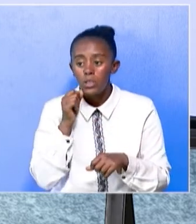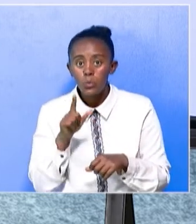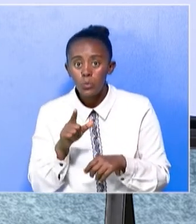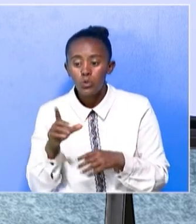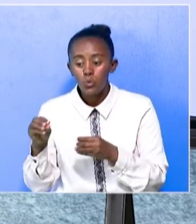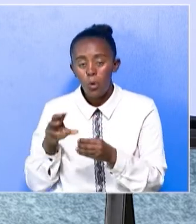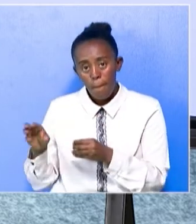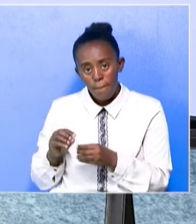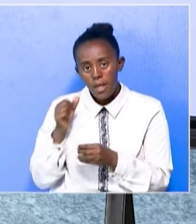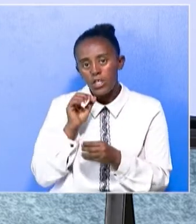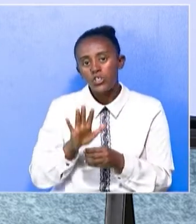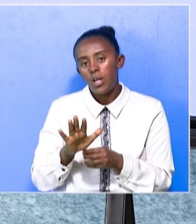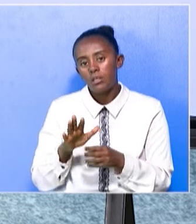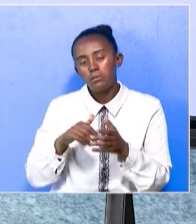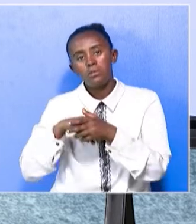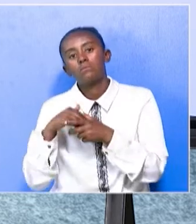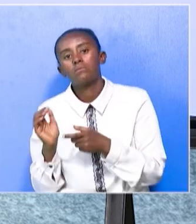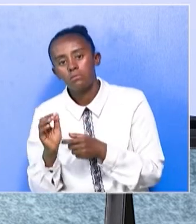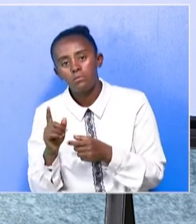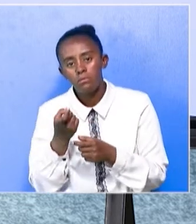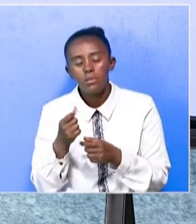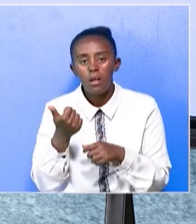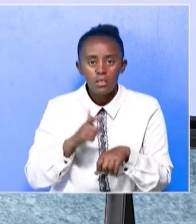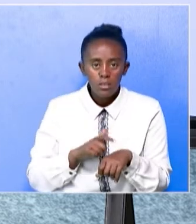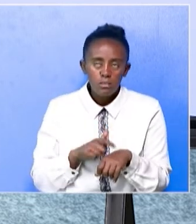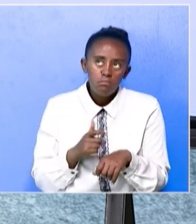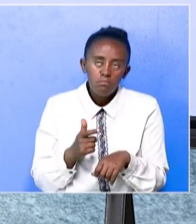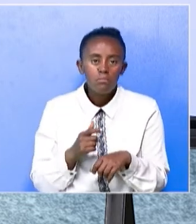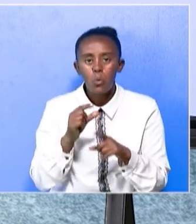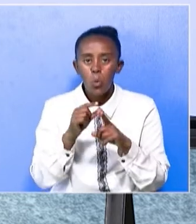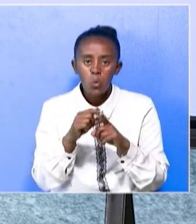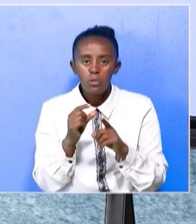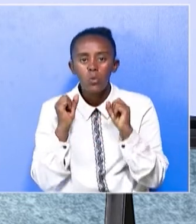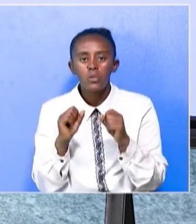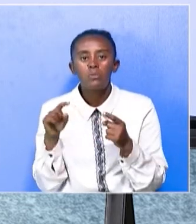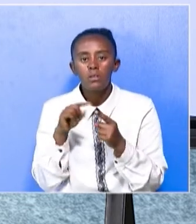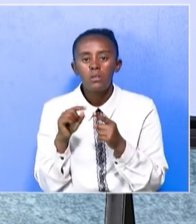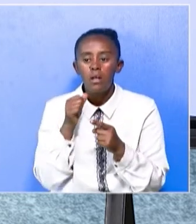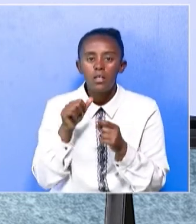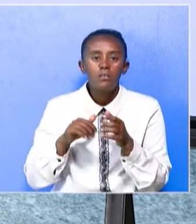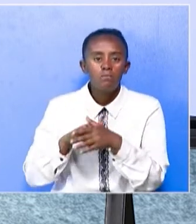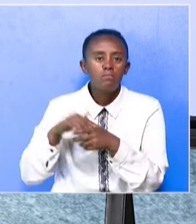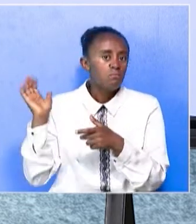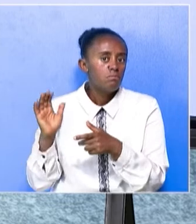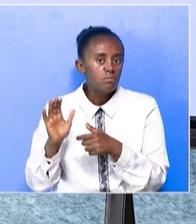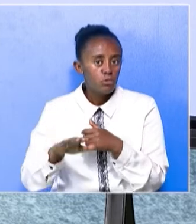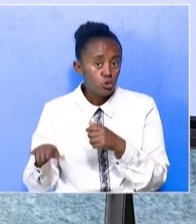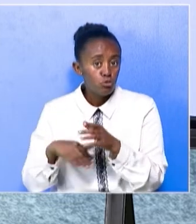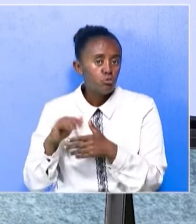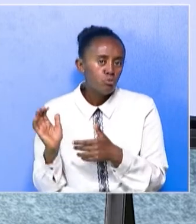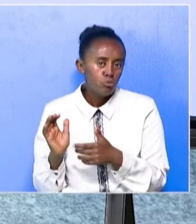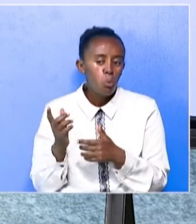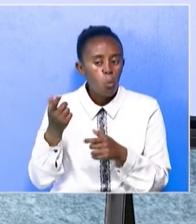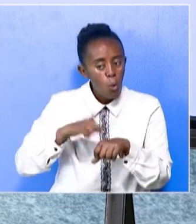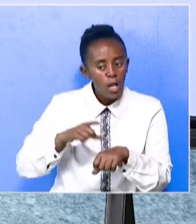child left out. Or in other words, it's possible to say that her child left out while she was shopping, also